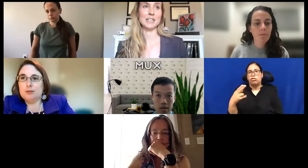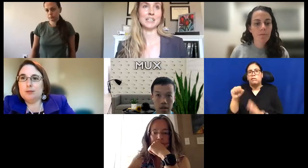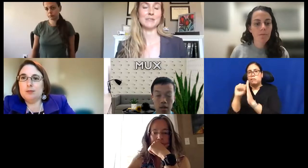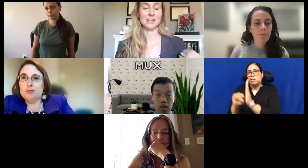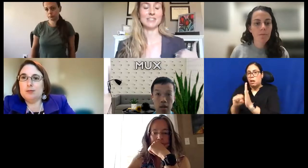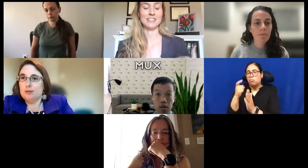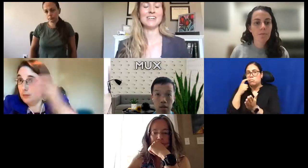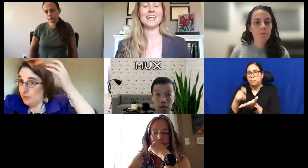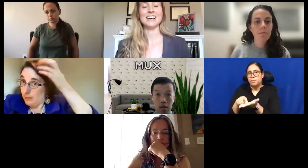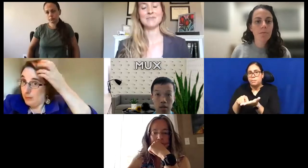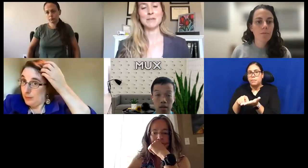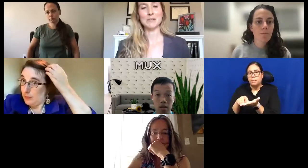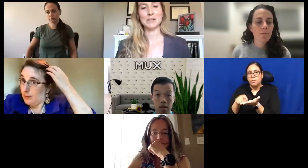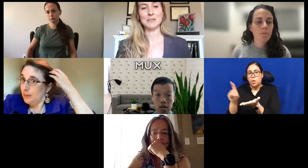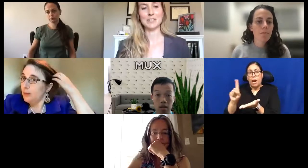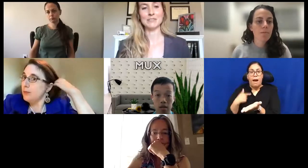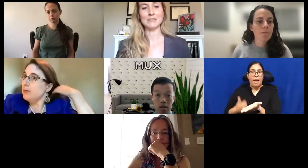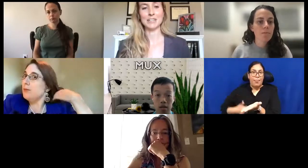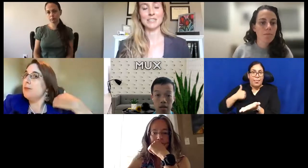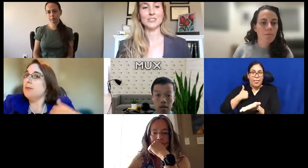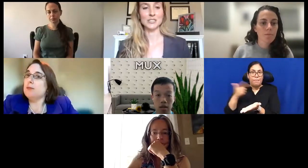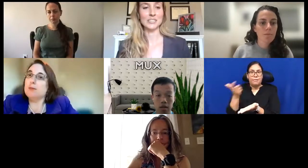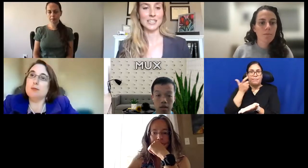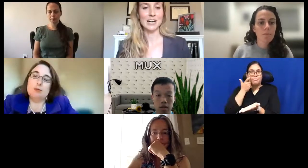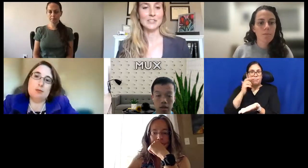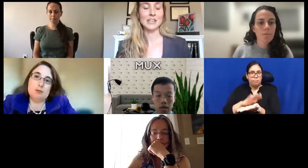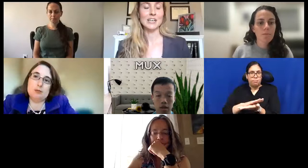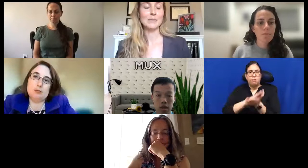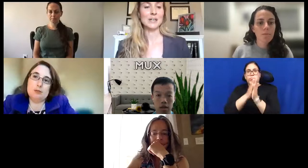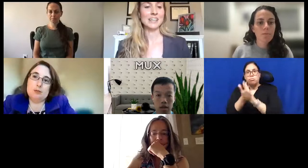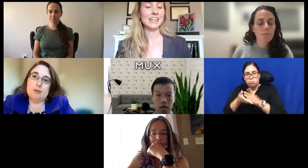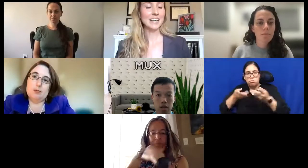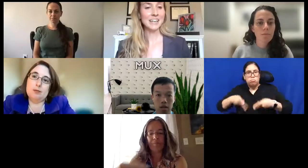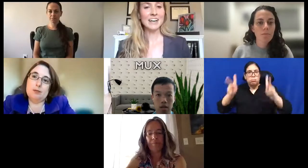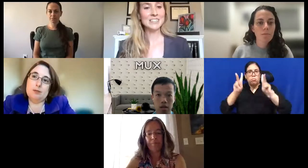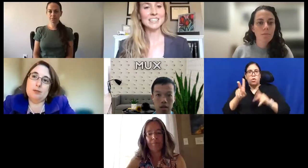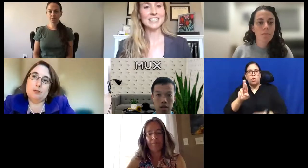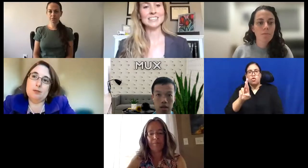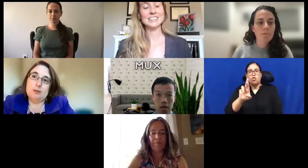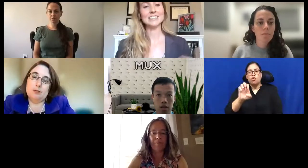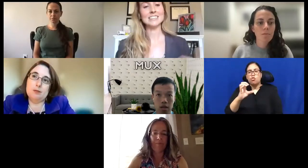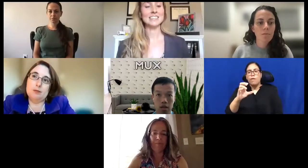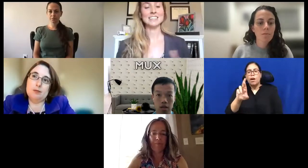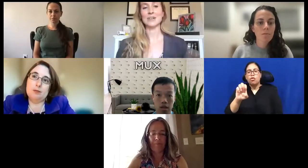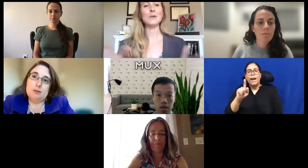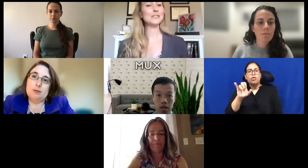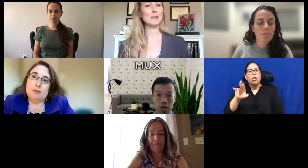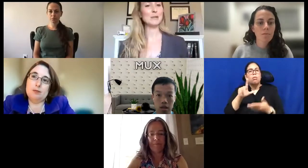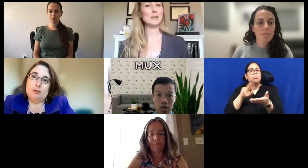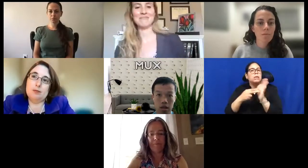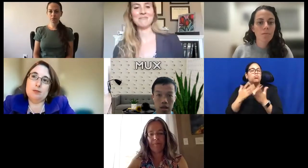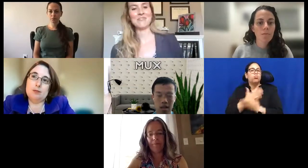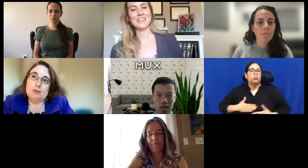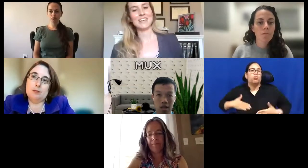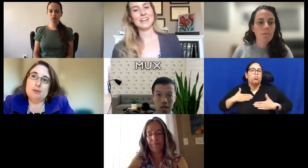legally made, where I live, they made marijuana recreationally allowed. But again, housing is a whole